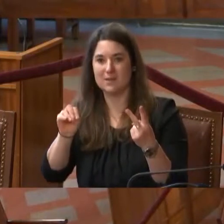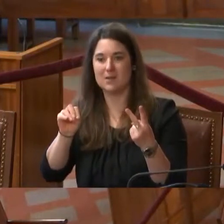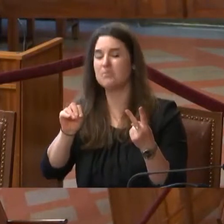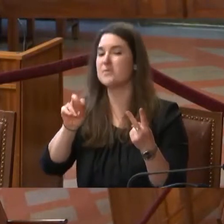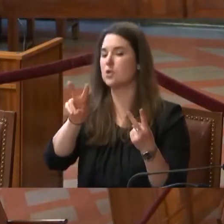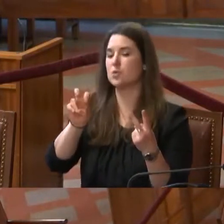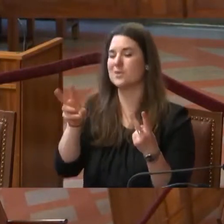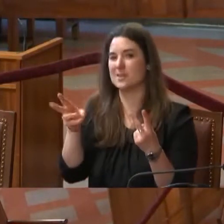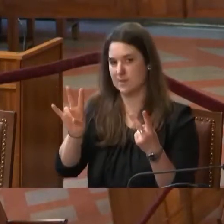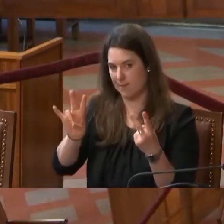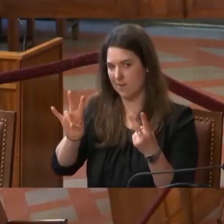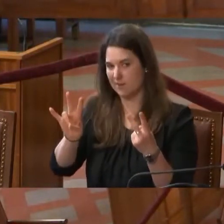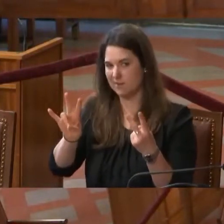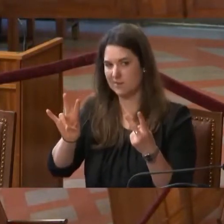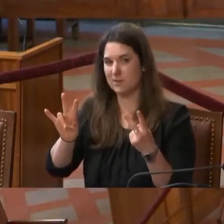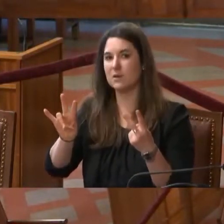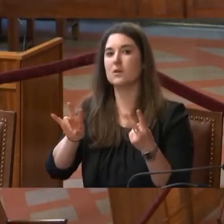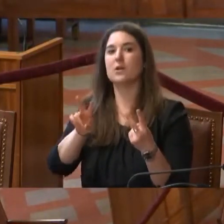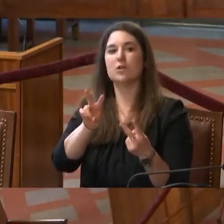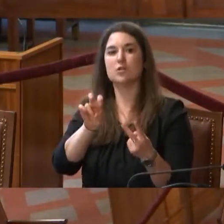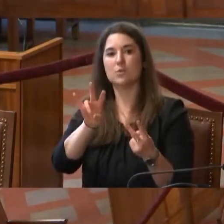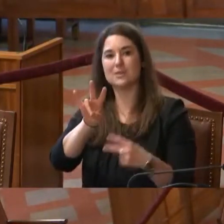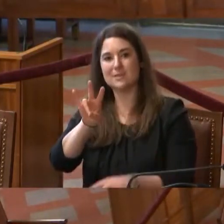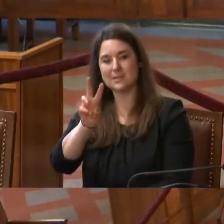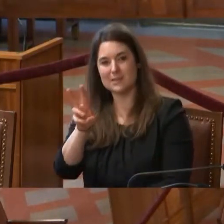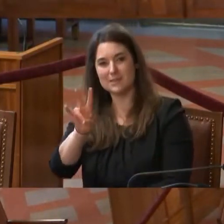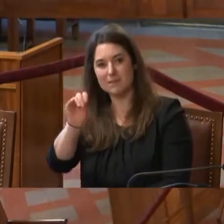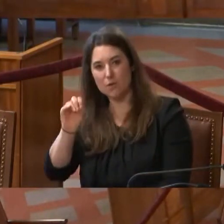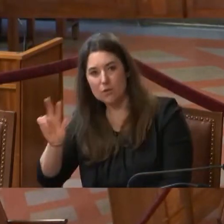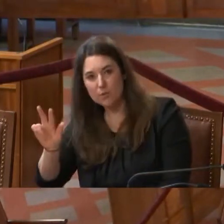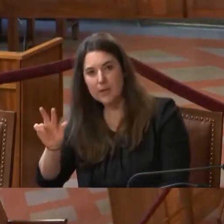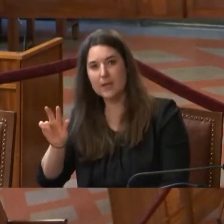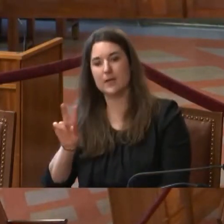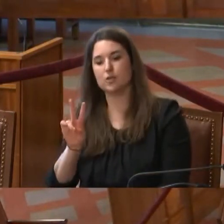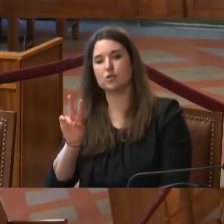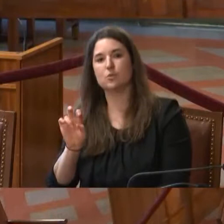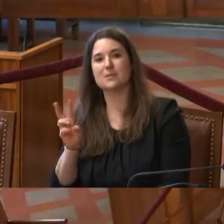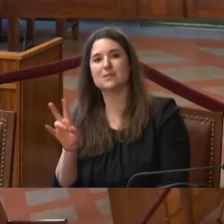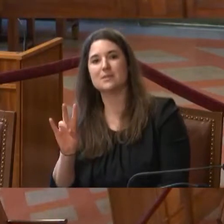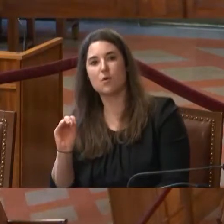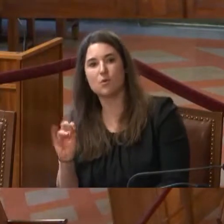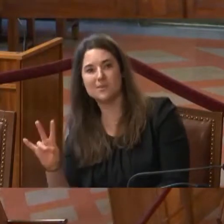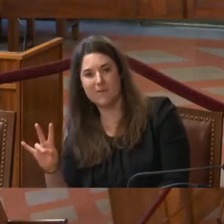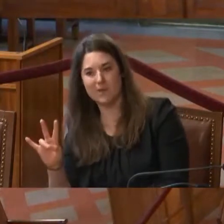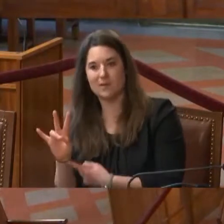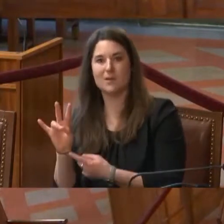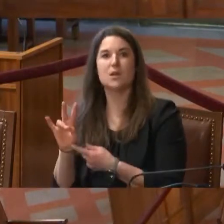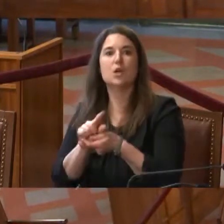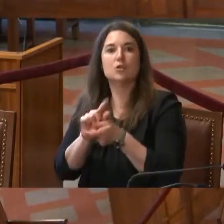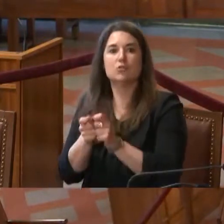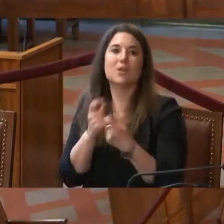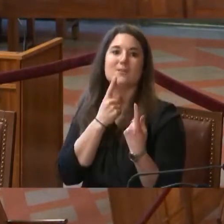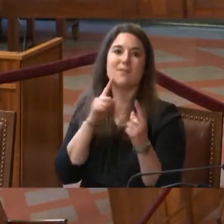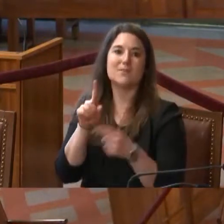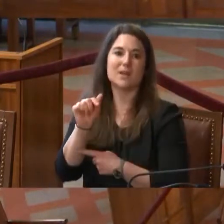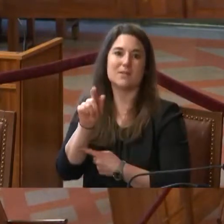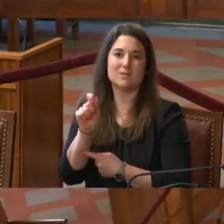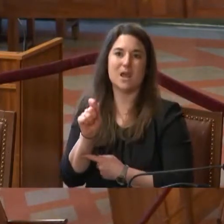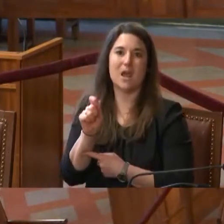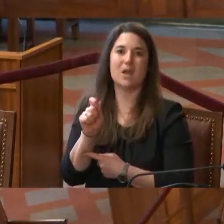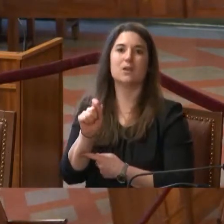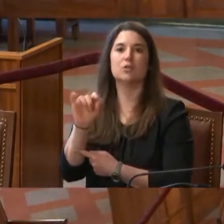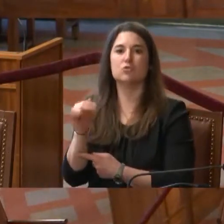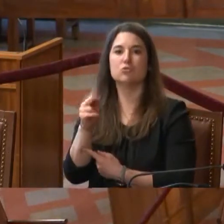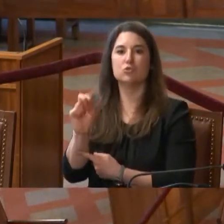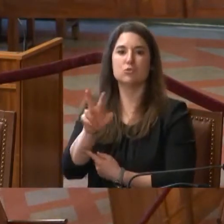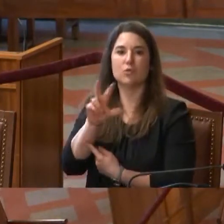267, Sections 26703 and 26707 to change the effective date to